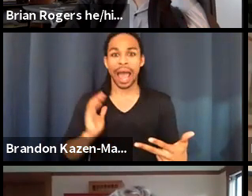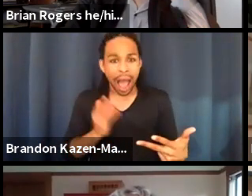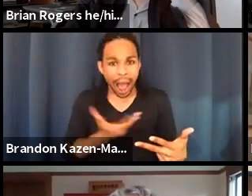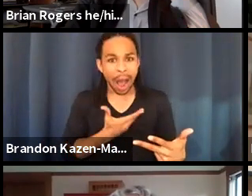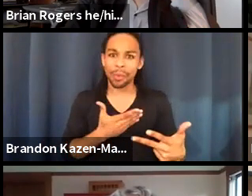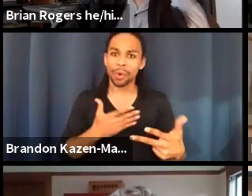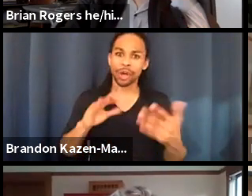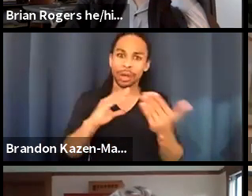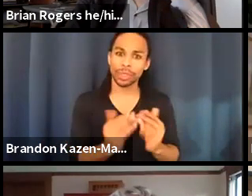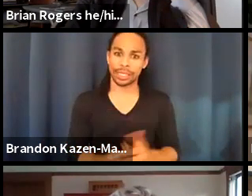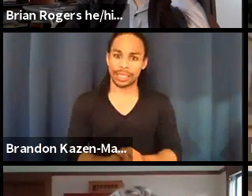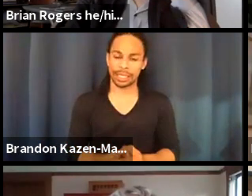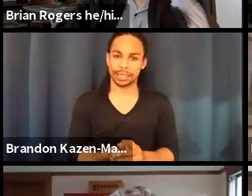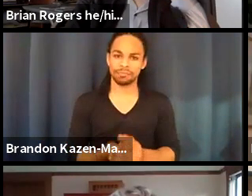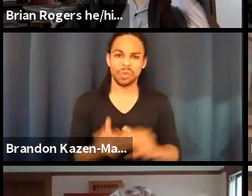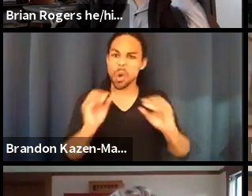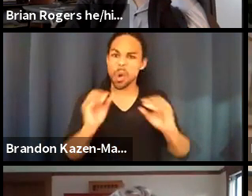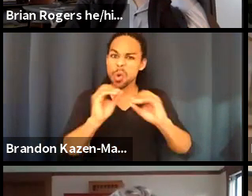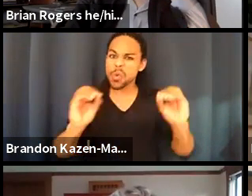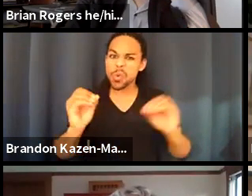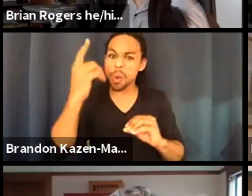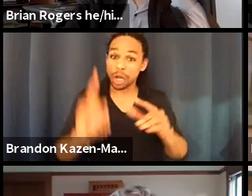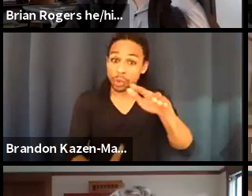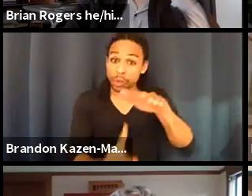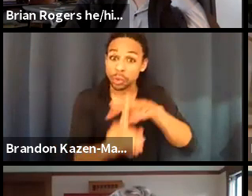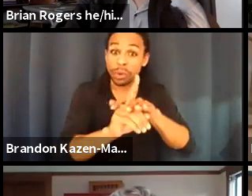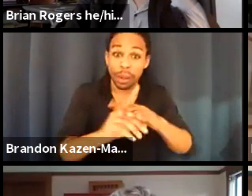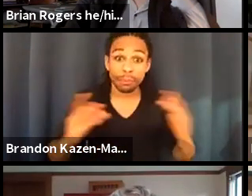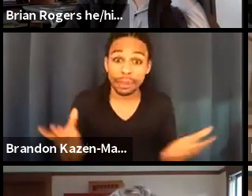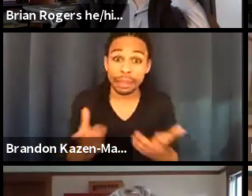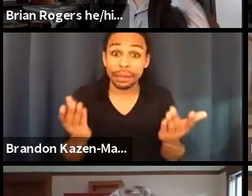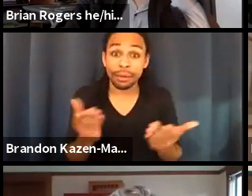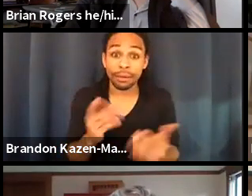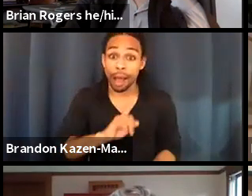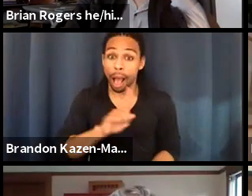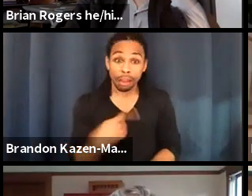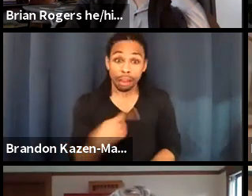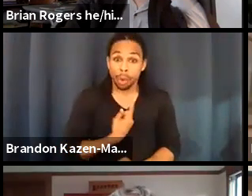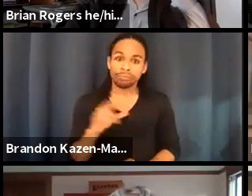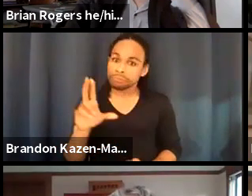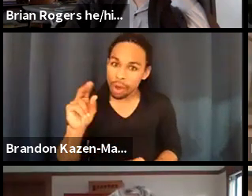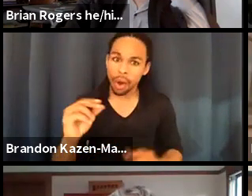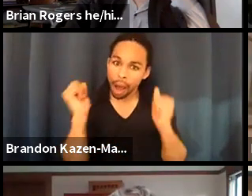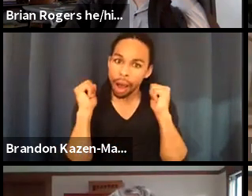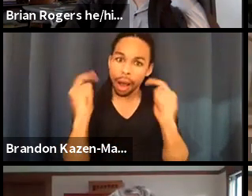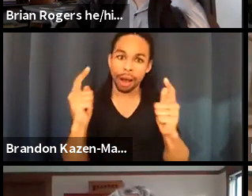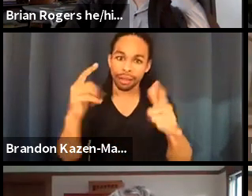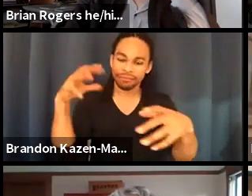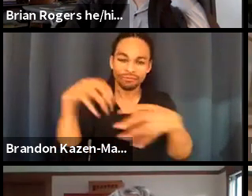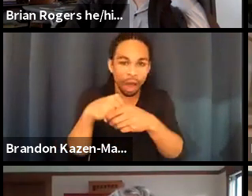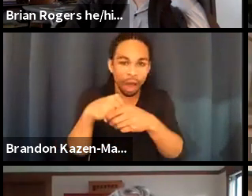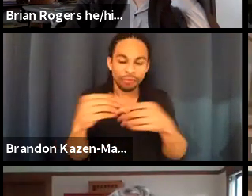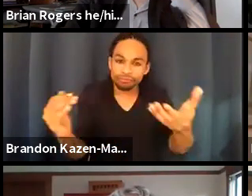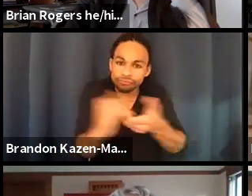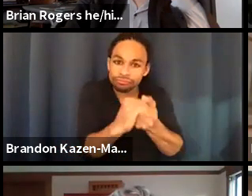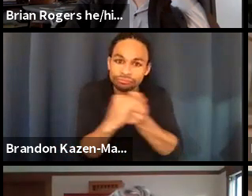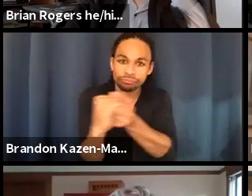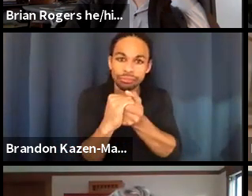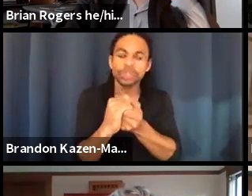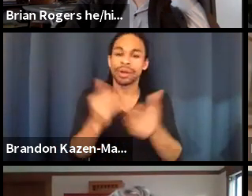here and are alone. We're each part of a collective movement. May we honor each other with this next breath in and out